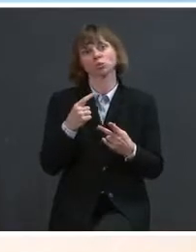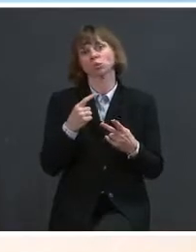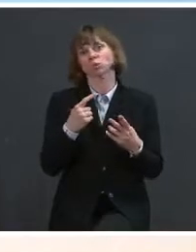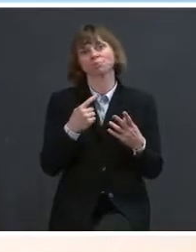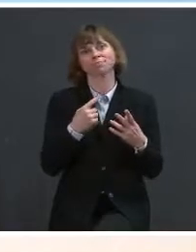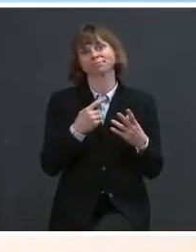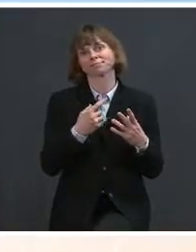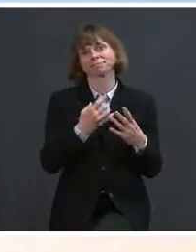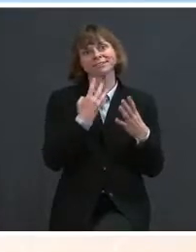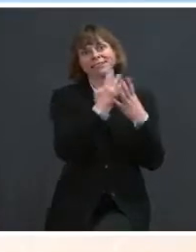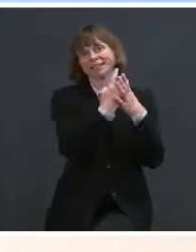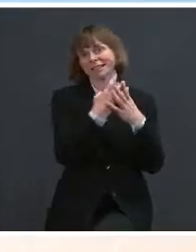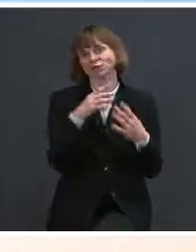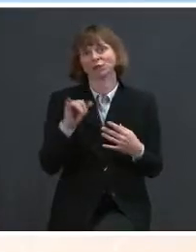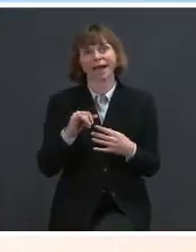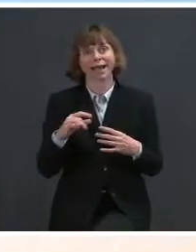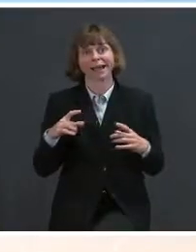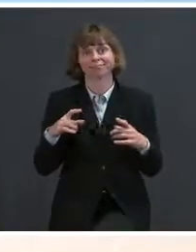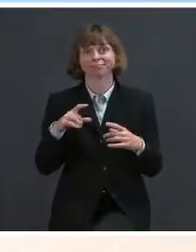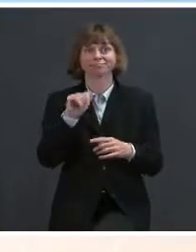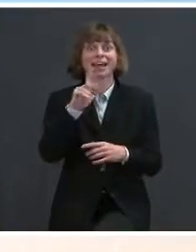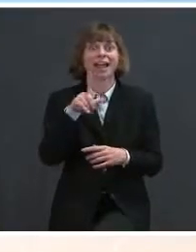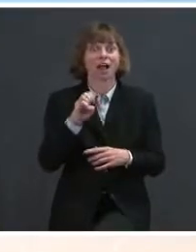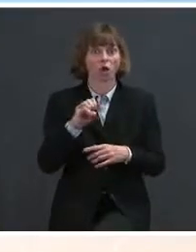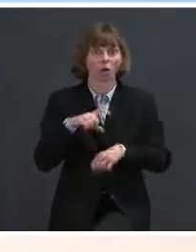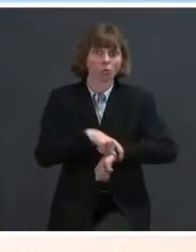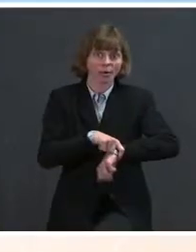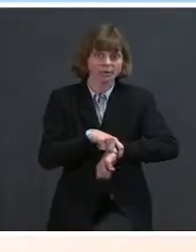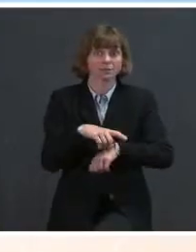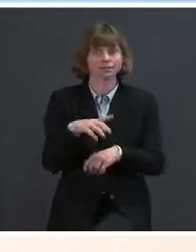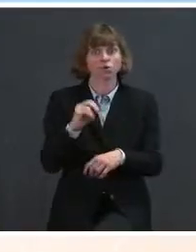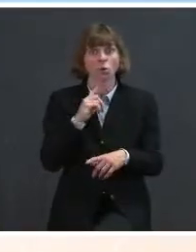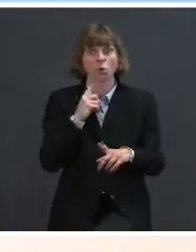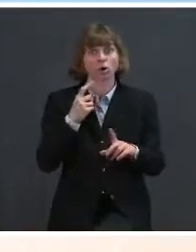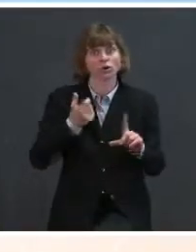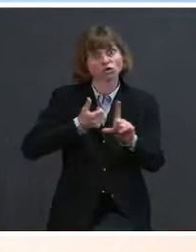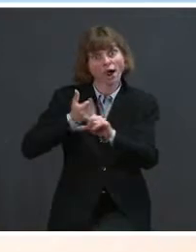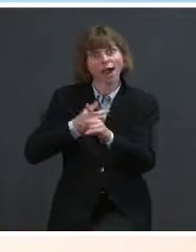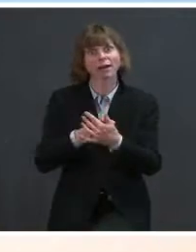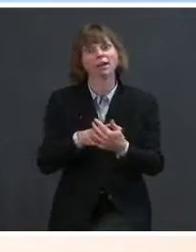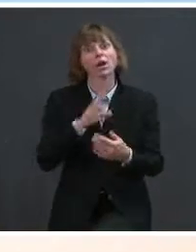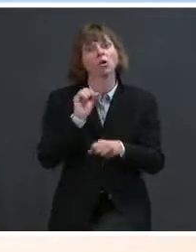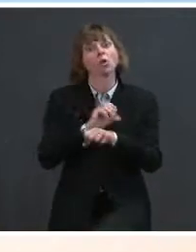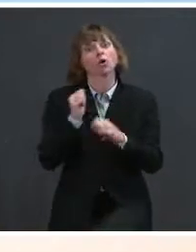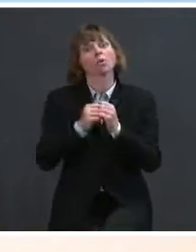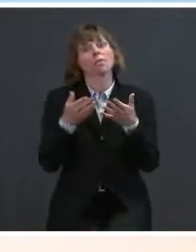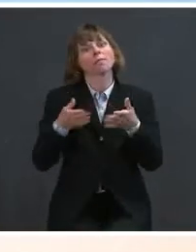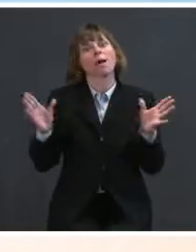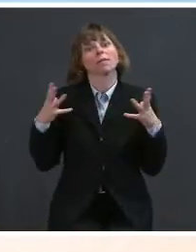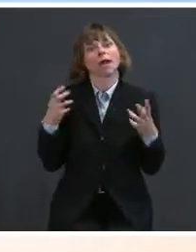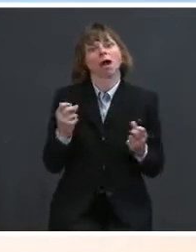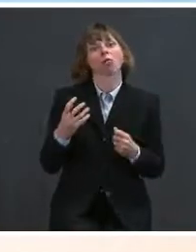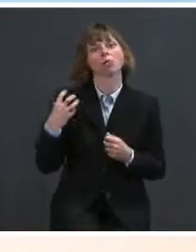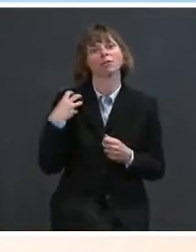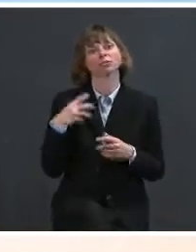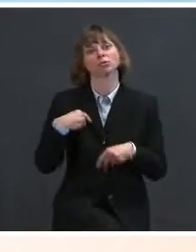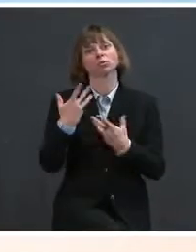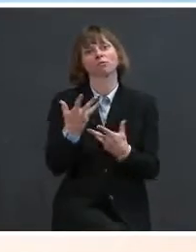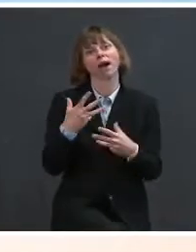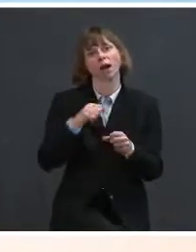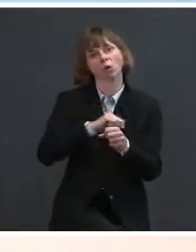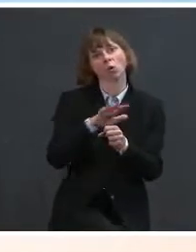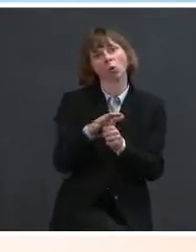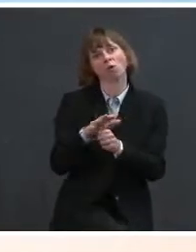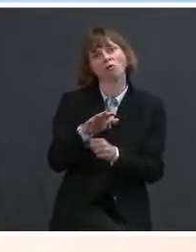tracking. DHS works with city and county leaders as well as public health officials to provide COVID-19 testing and, as